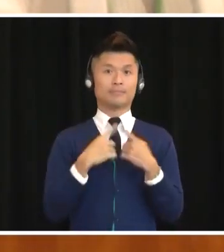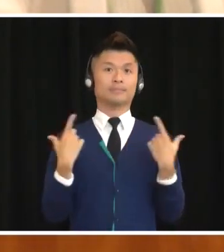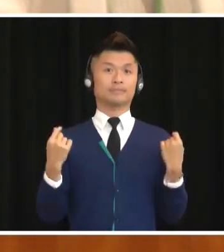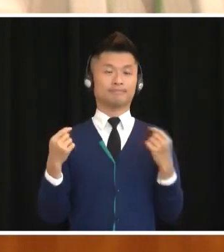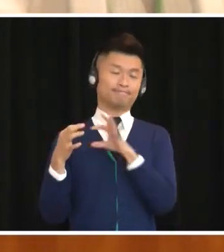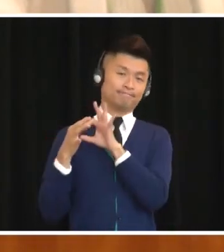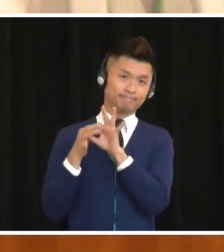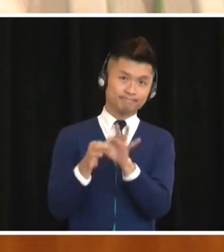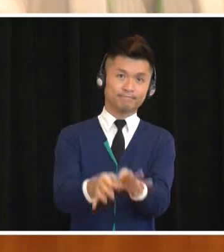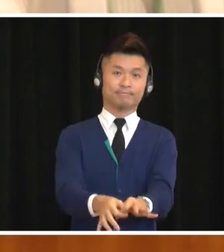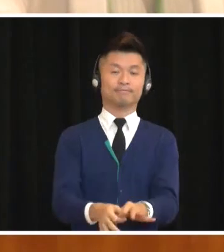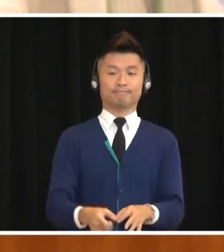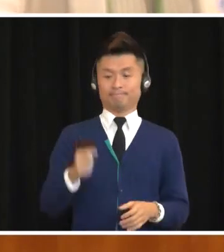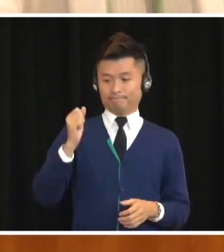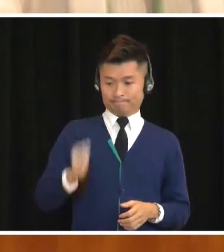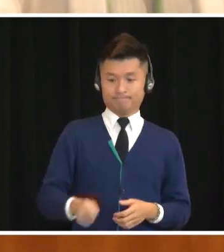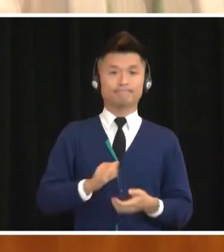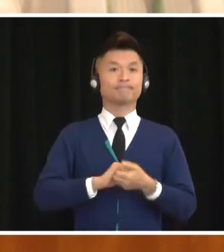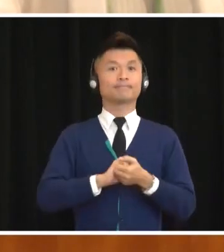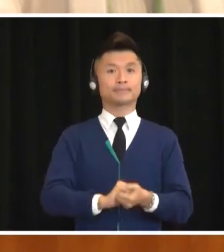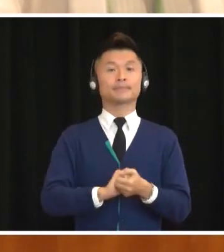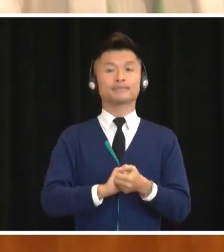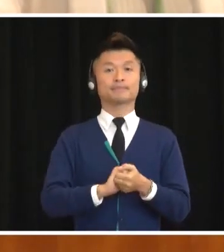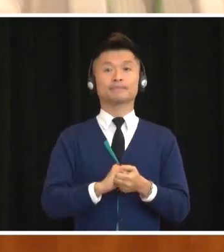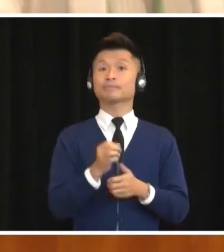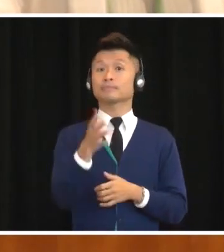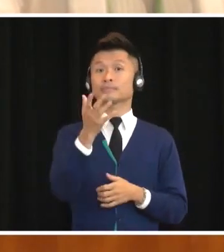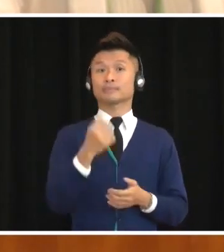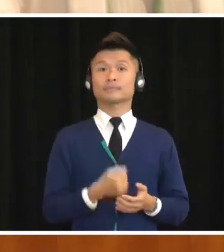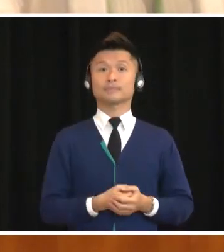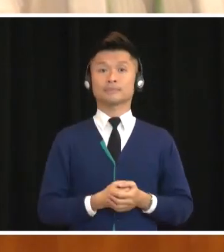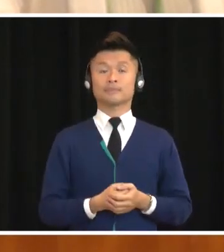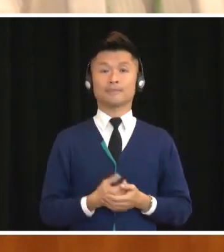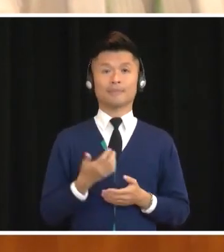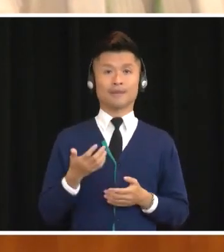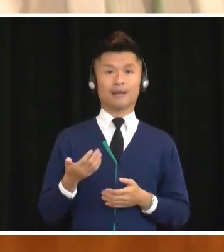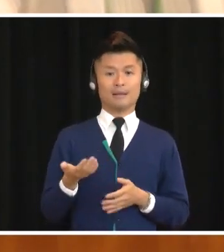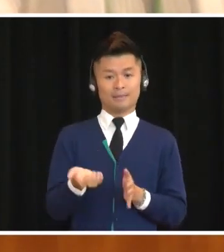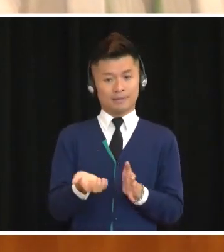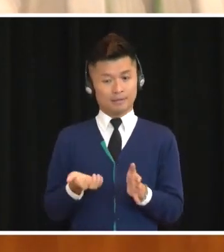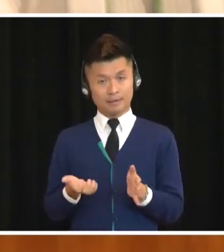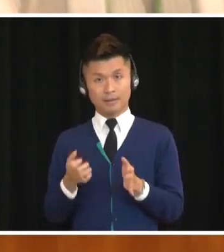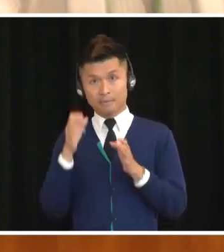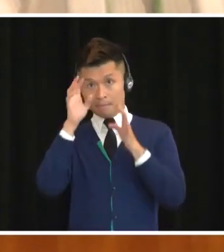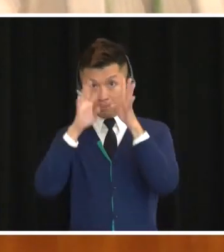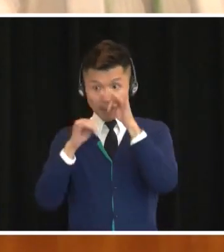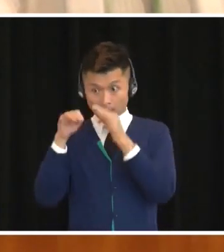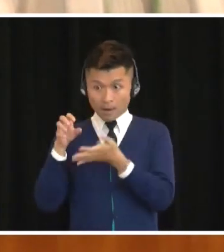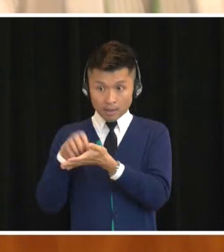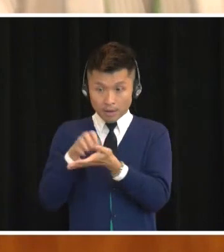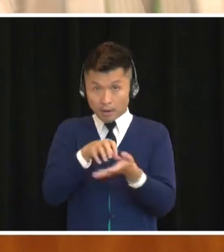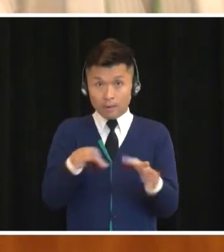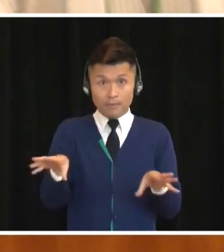initiate the trial. It's the same juvenile judge.